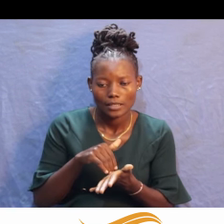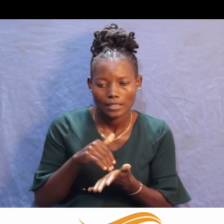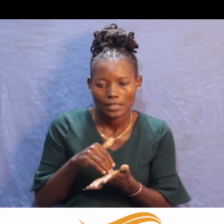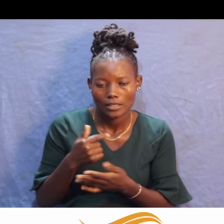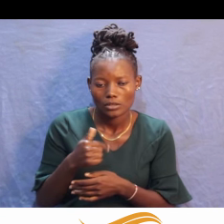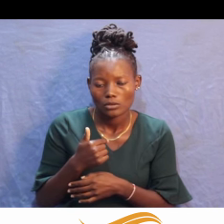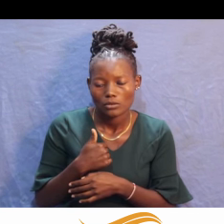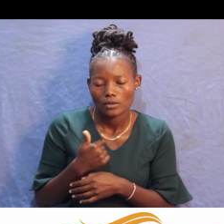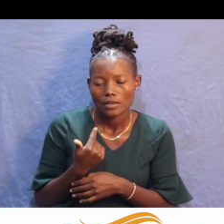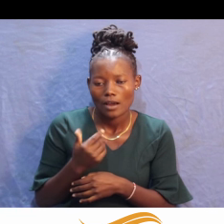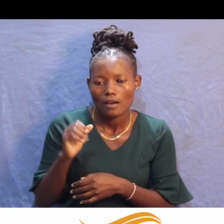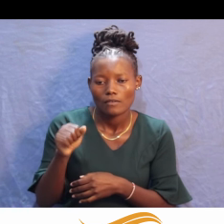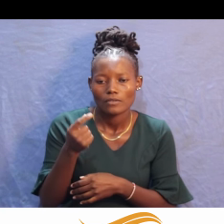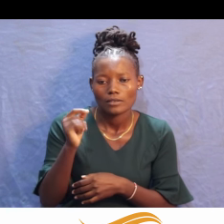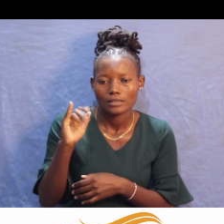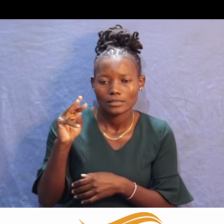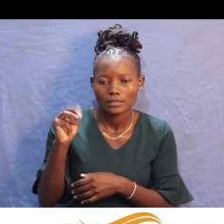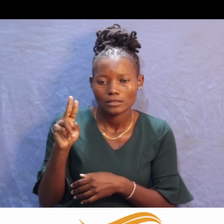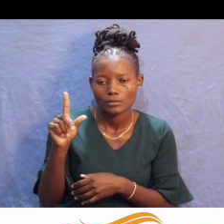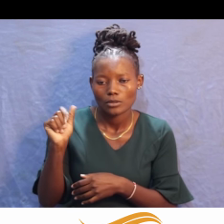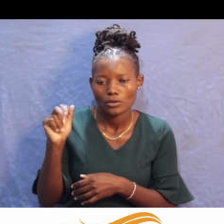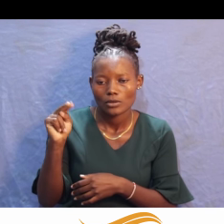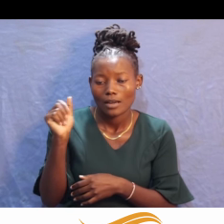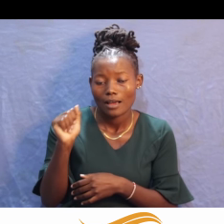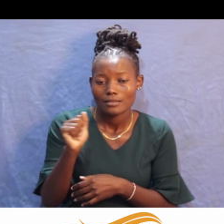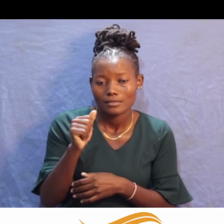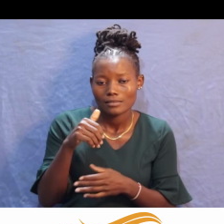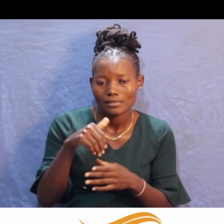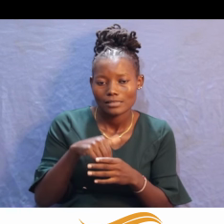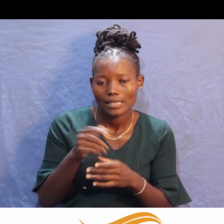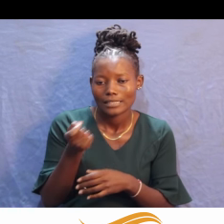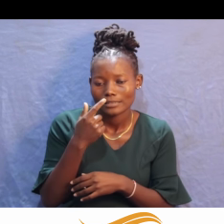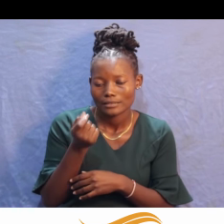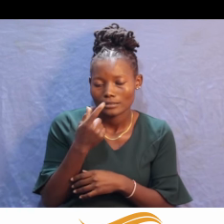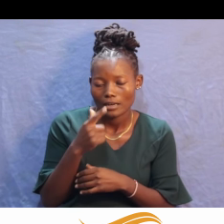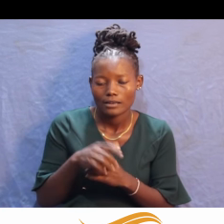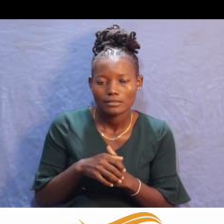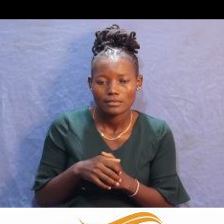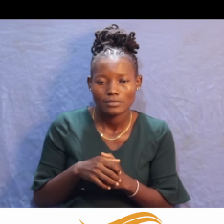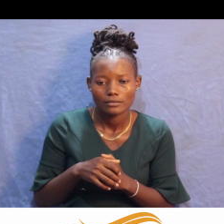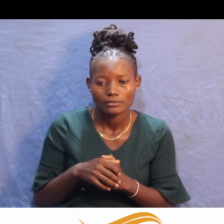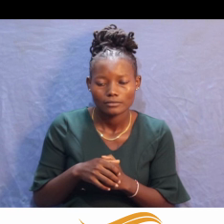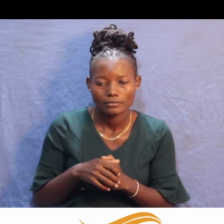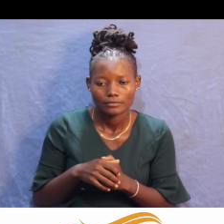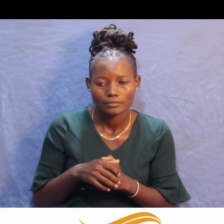of stimulants and drugs. So now the athlete.